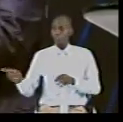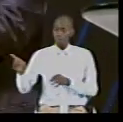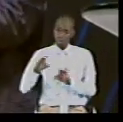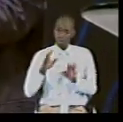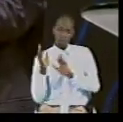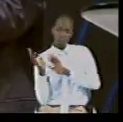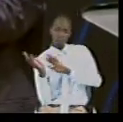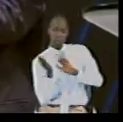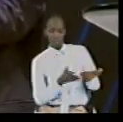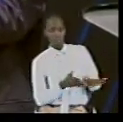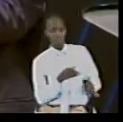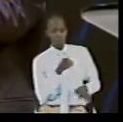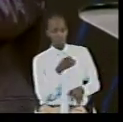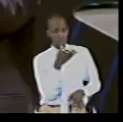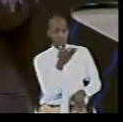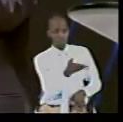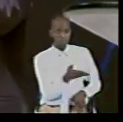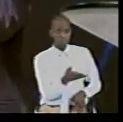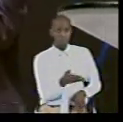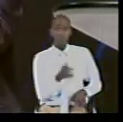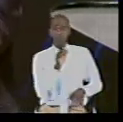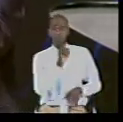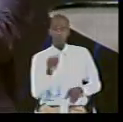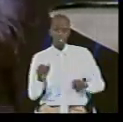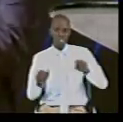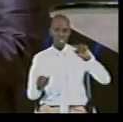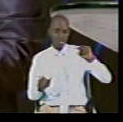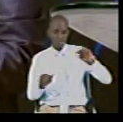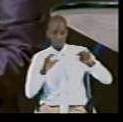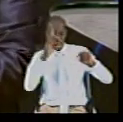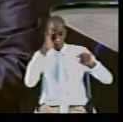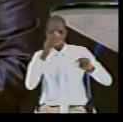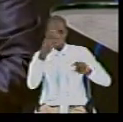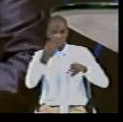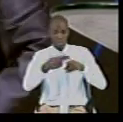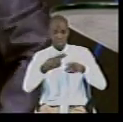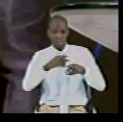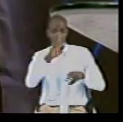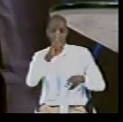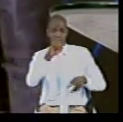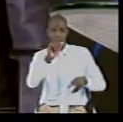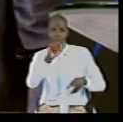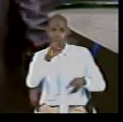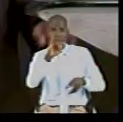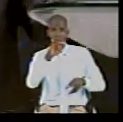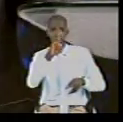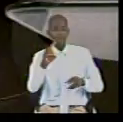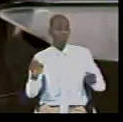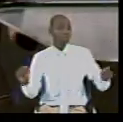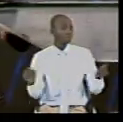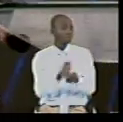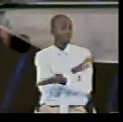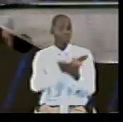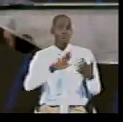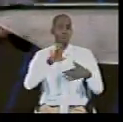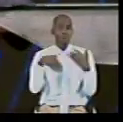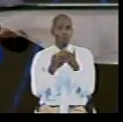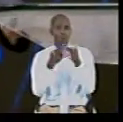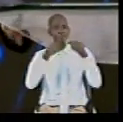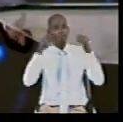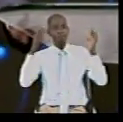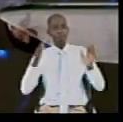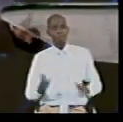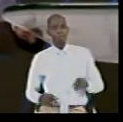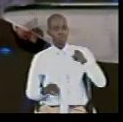there, a little boy, one David, destroyed the Philistines. And you are higher